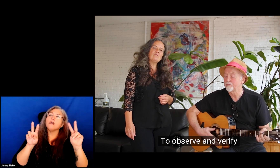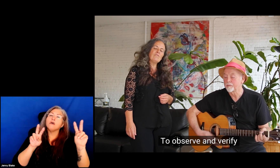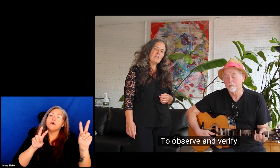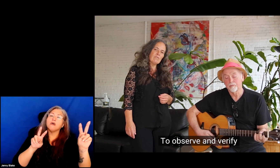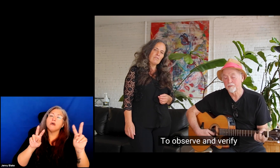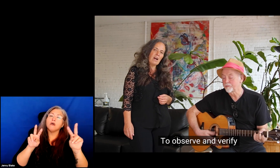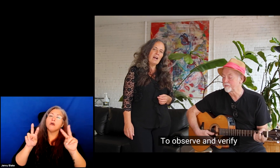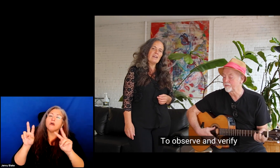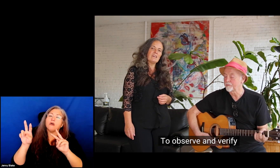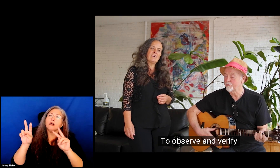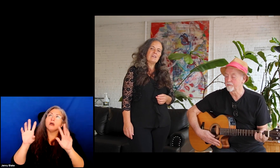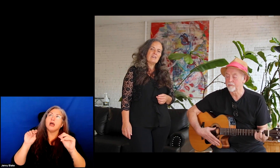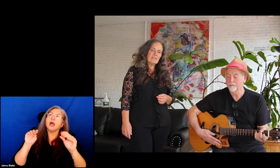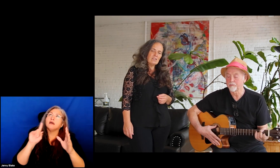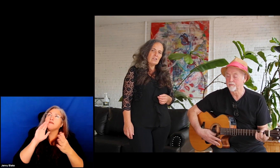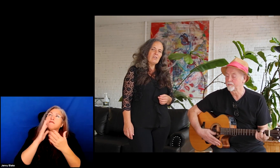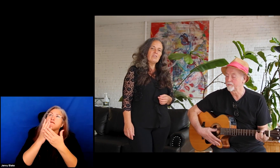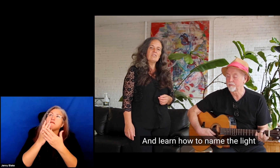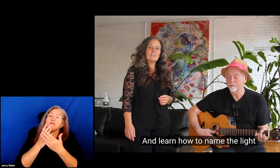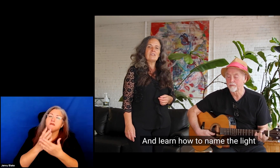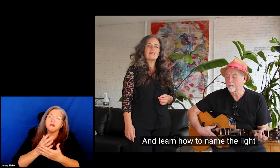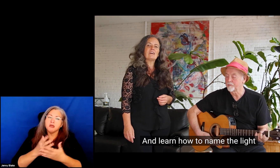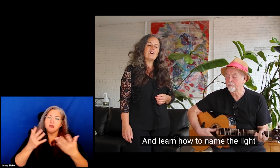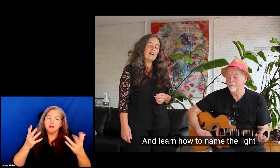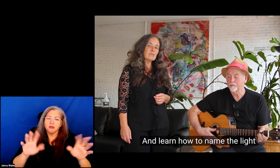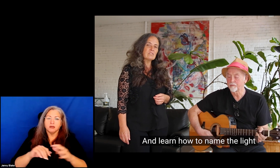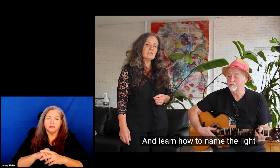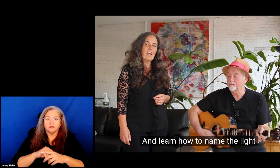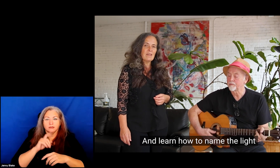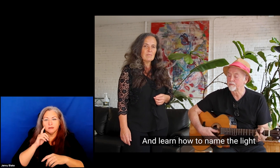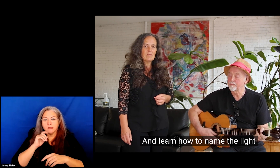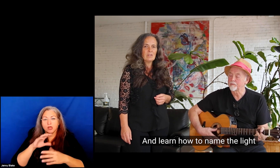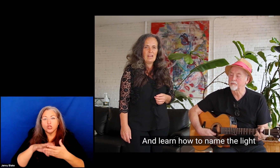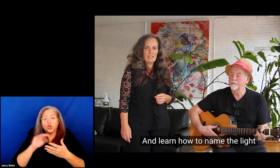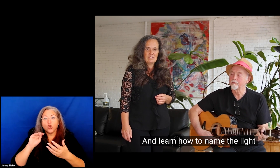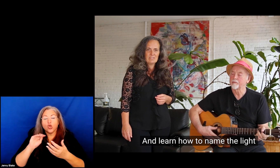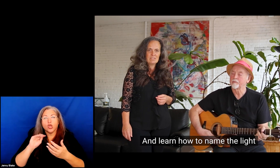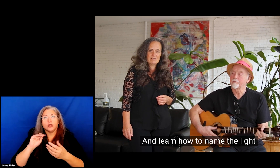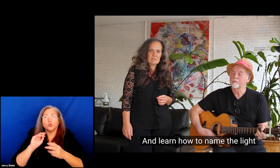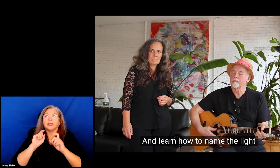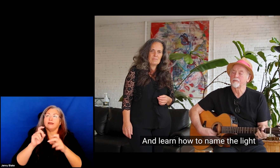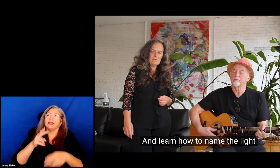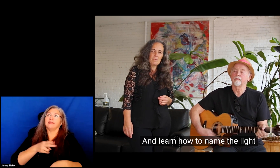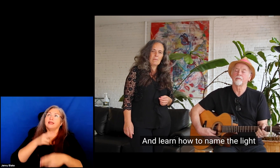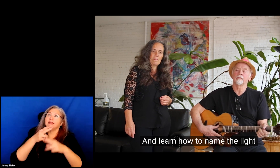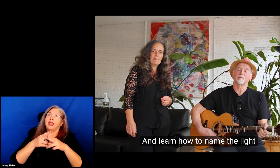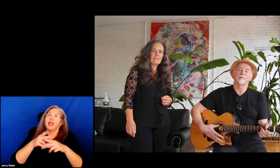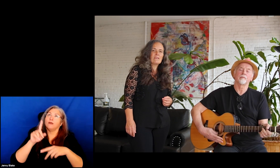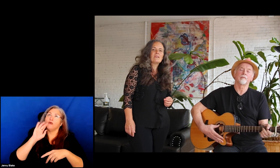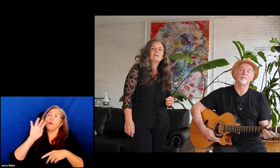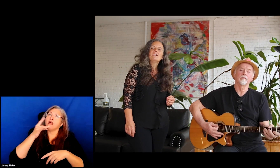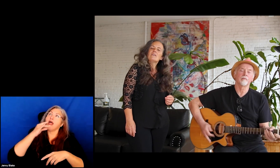and verify and learn how to name the light.